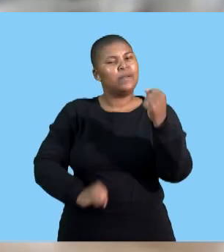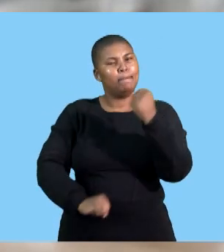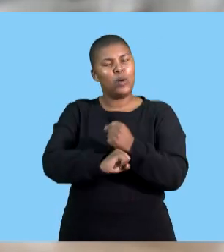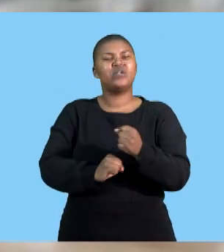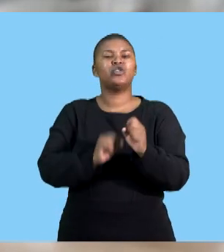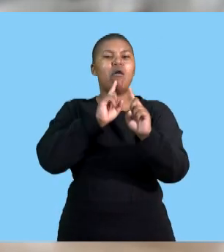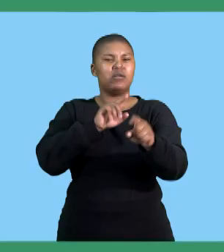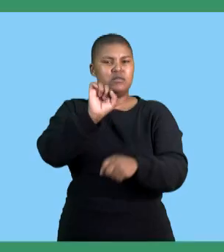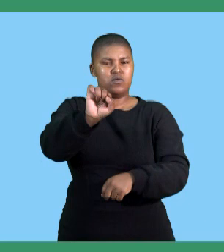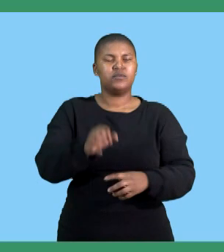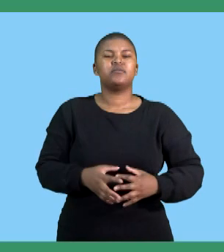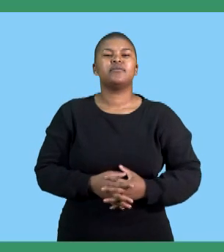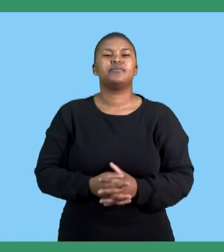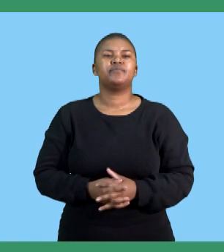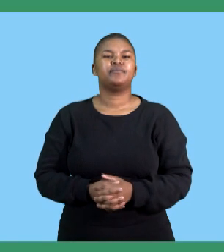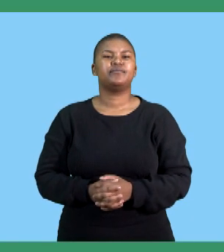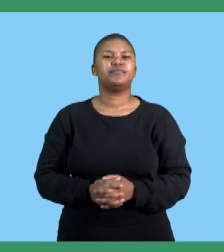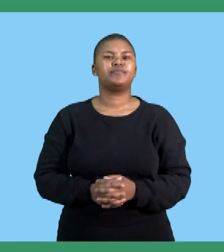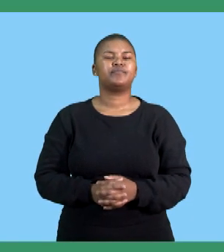answer.